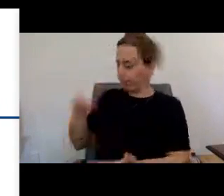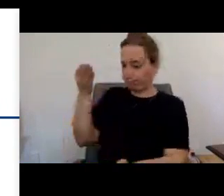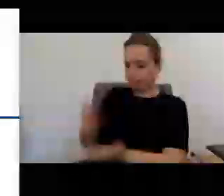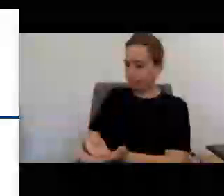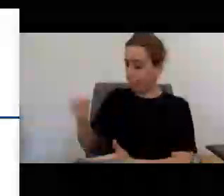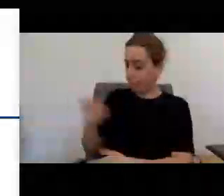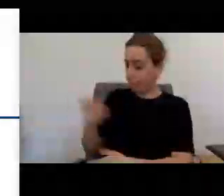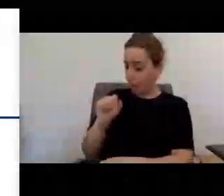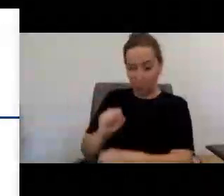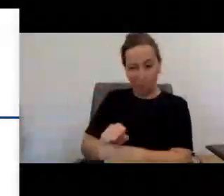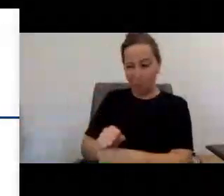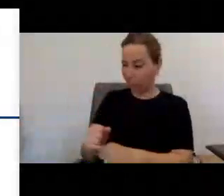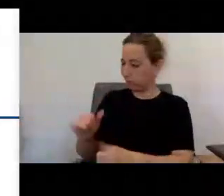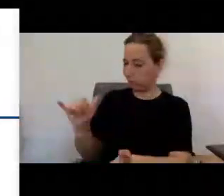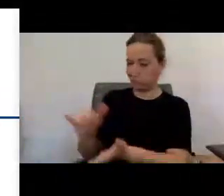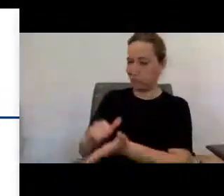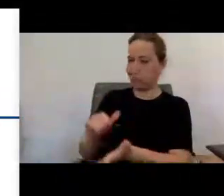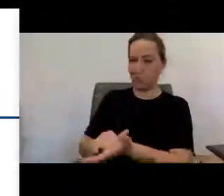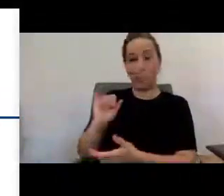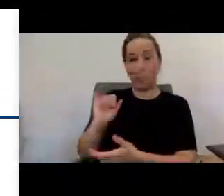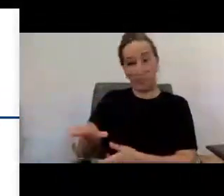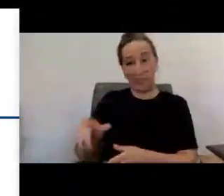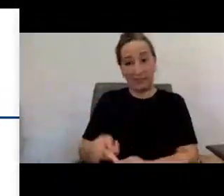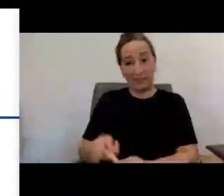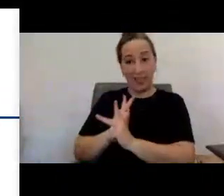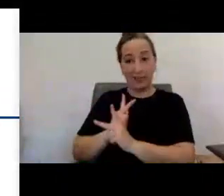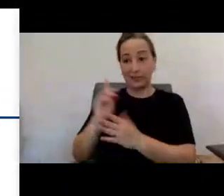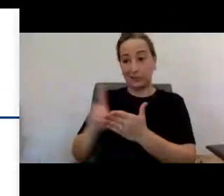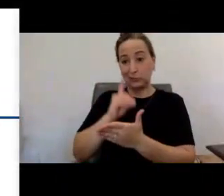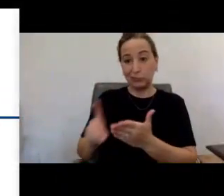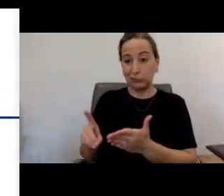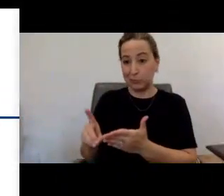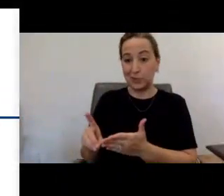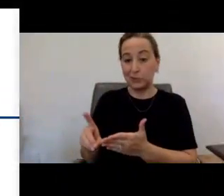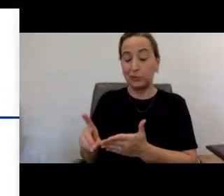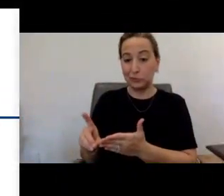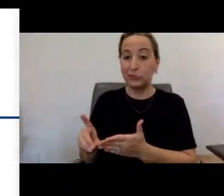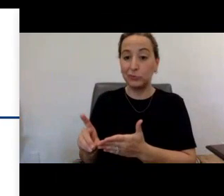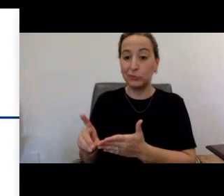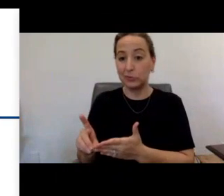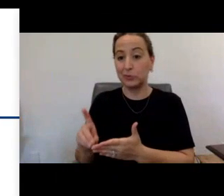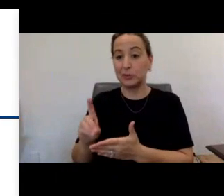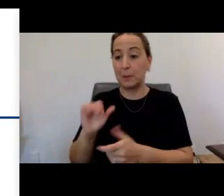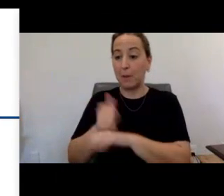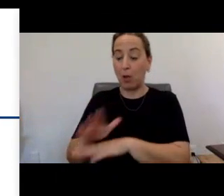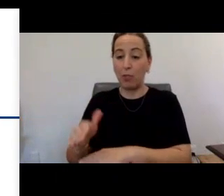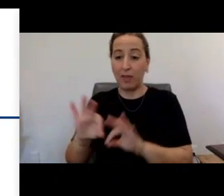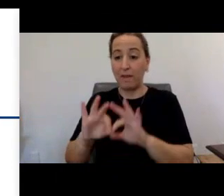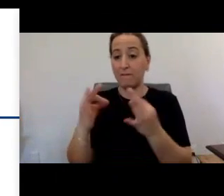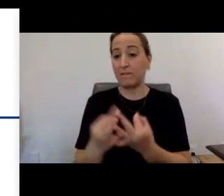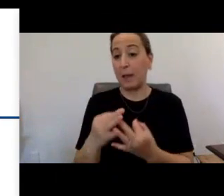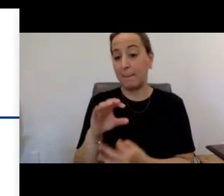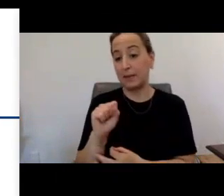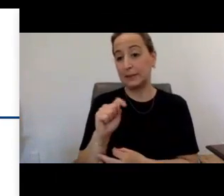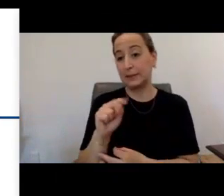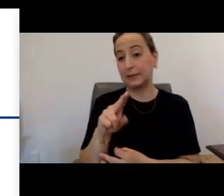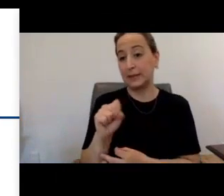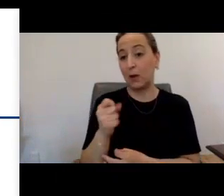is born. That's lending discrimination on the basis of familial status or on